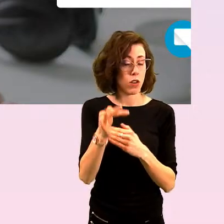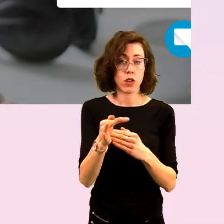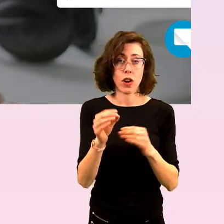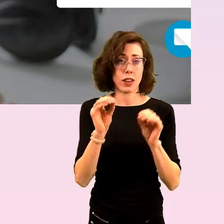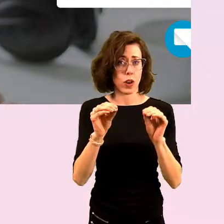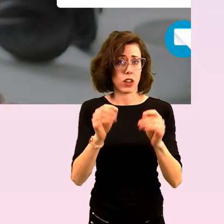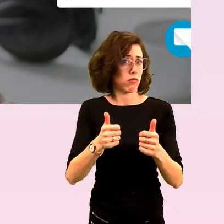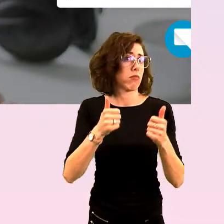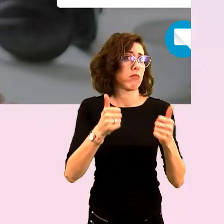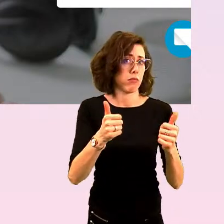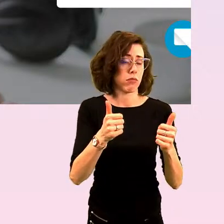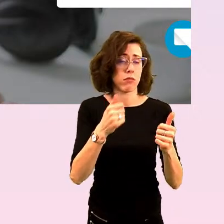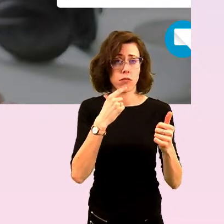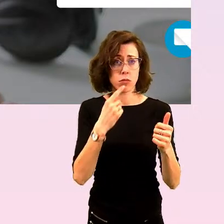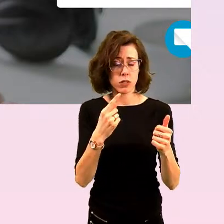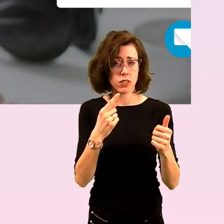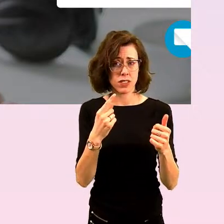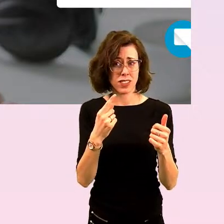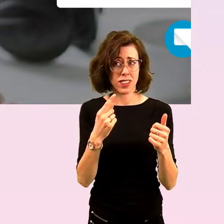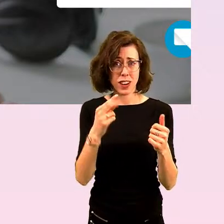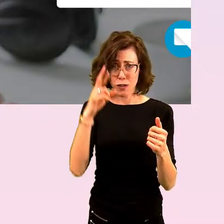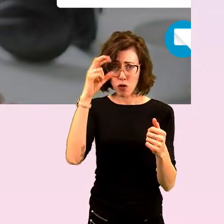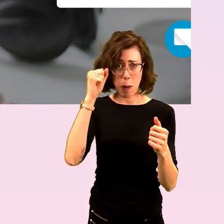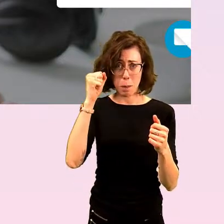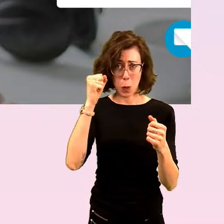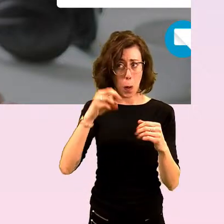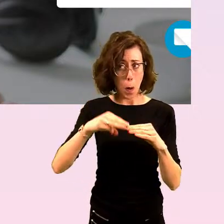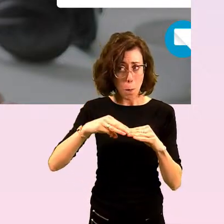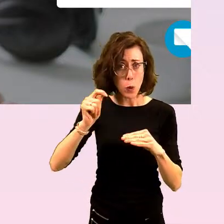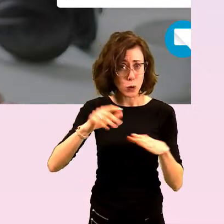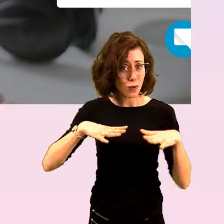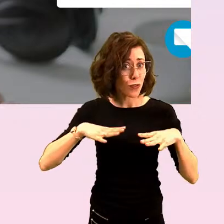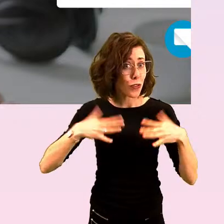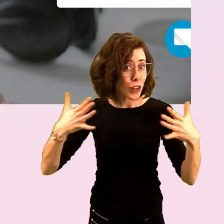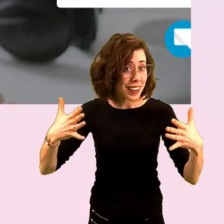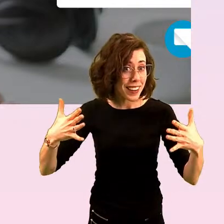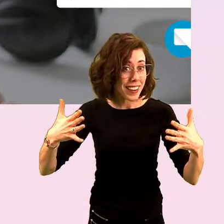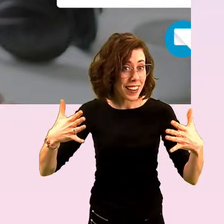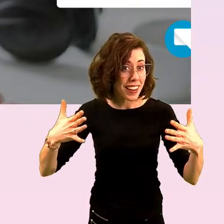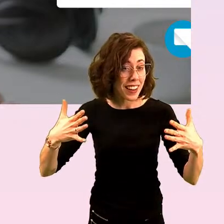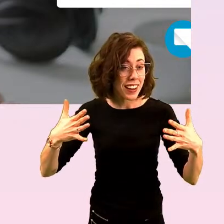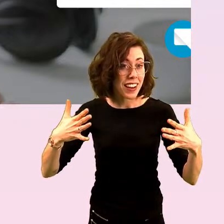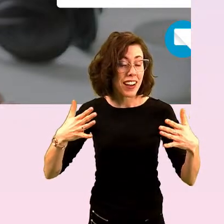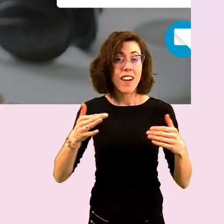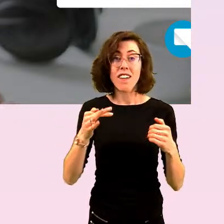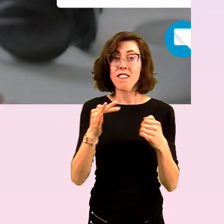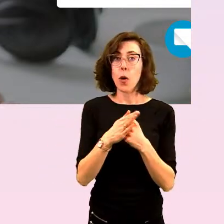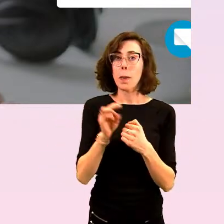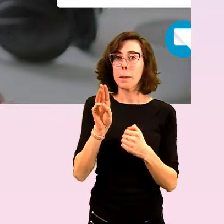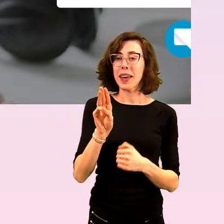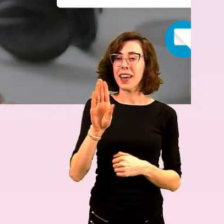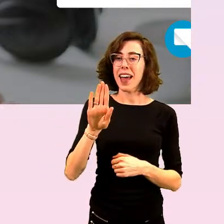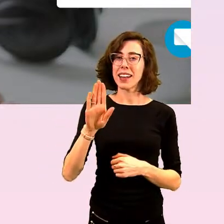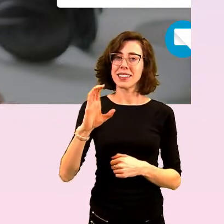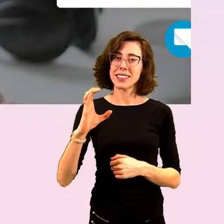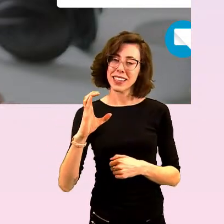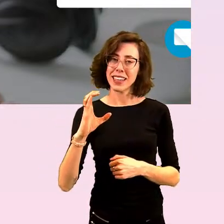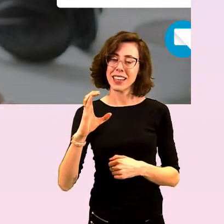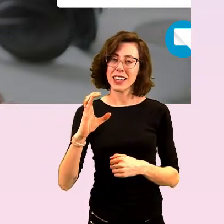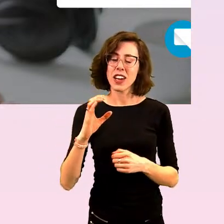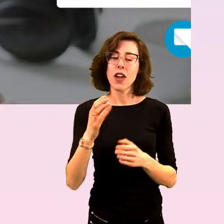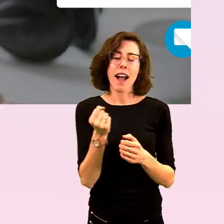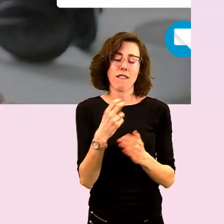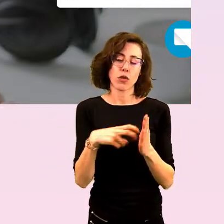it's all free. There is, when it comes to the post-leaving cert course, there is a registration fee that's